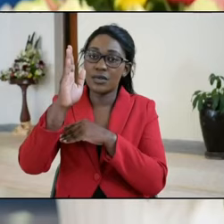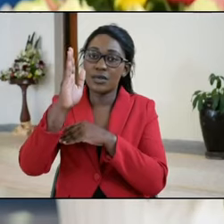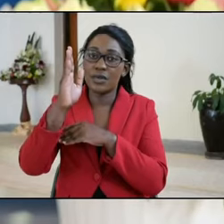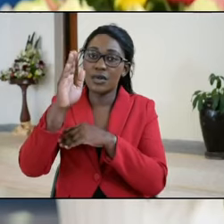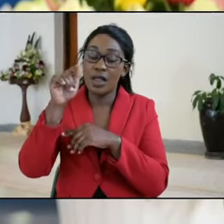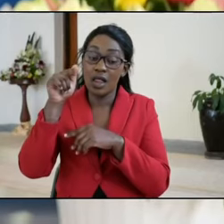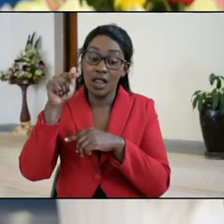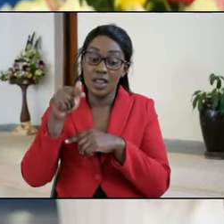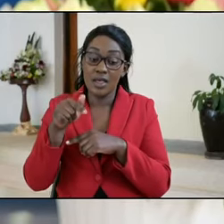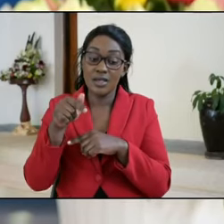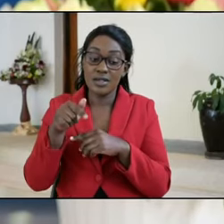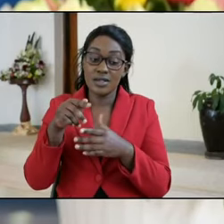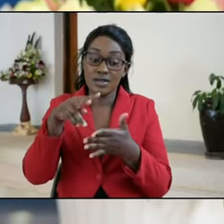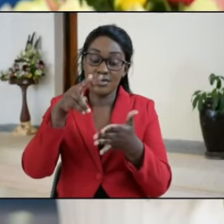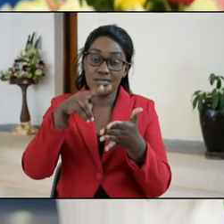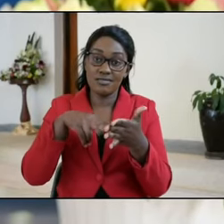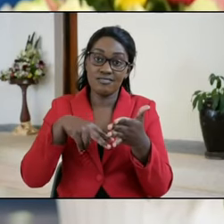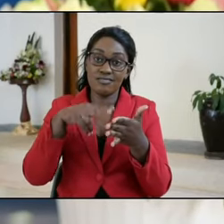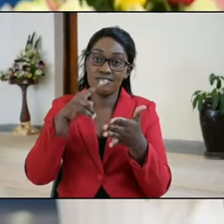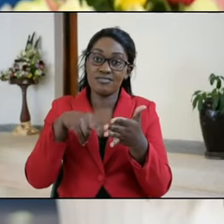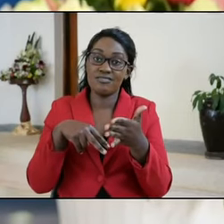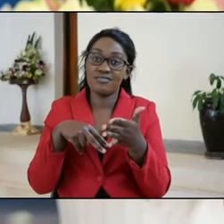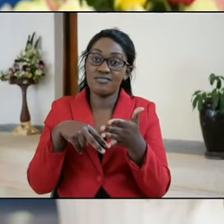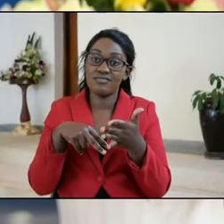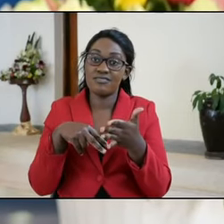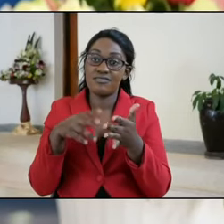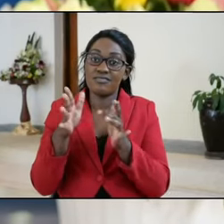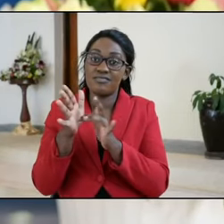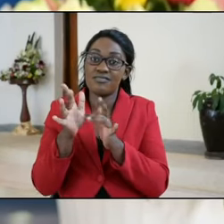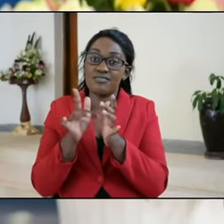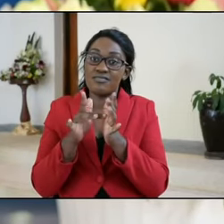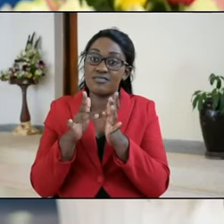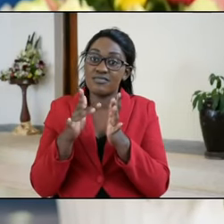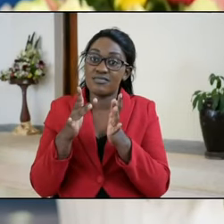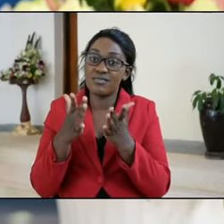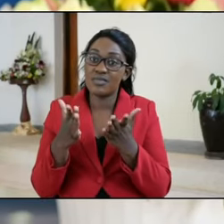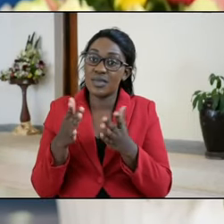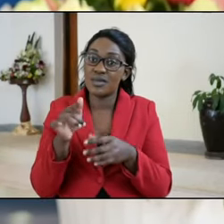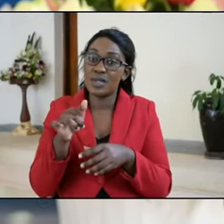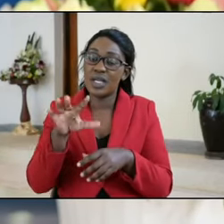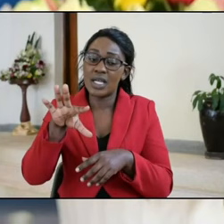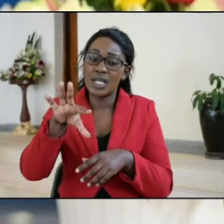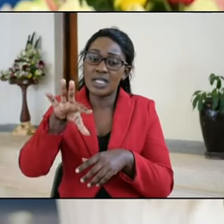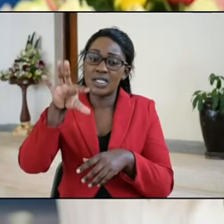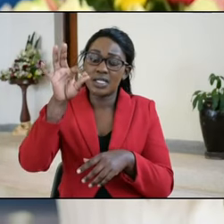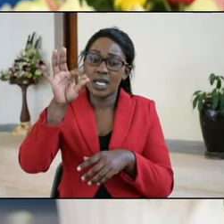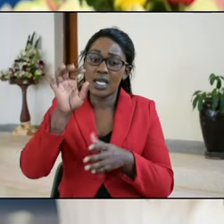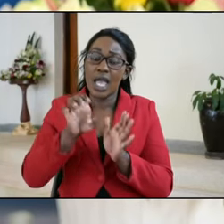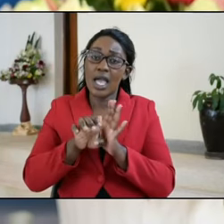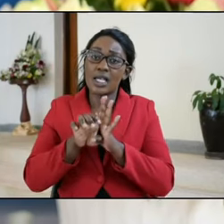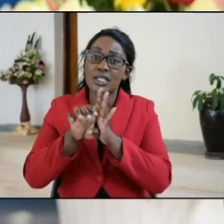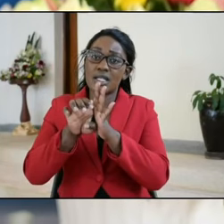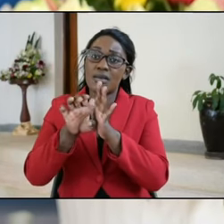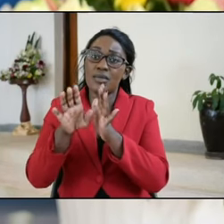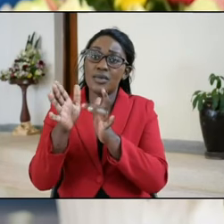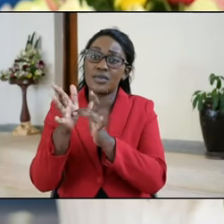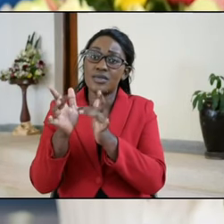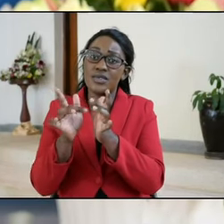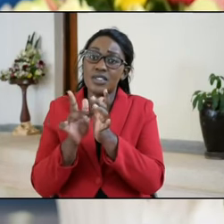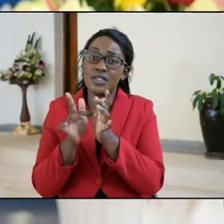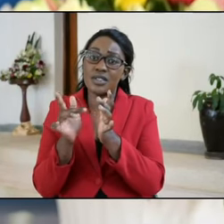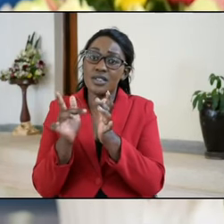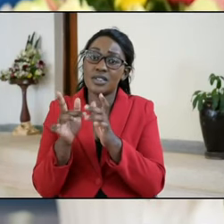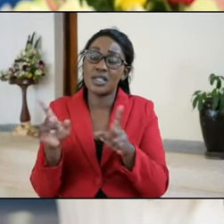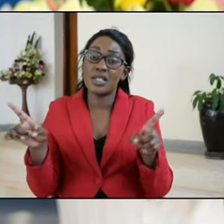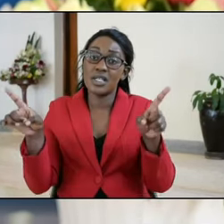is fulfilled in your hearing. Mm-hmm. Let us take the example, viewers, of Jesus and the